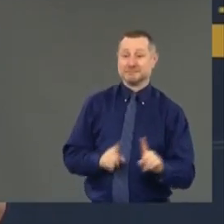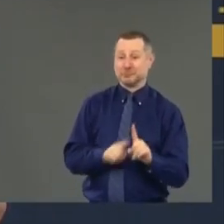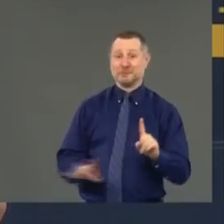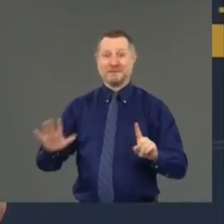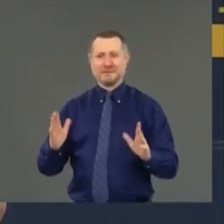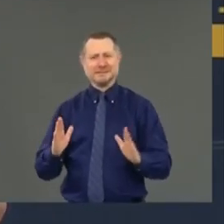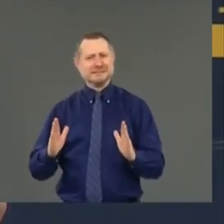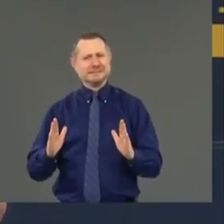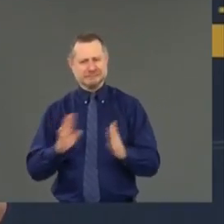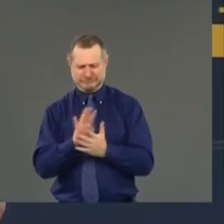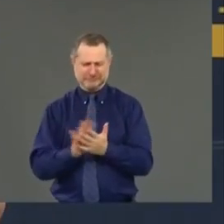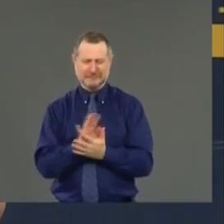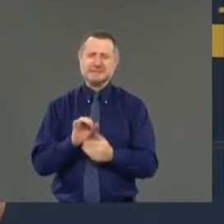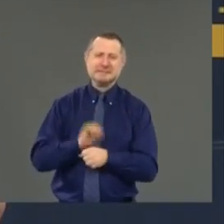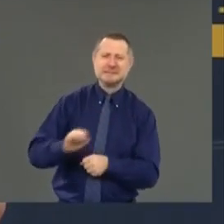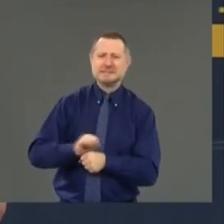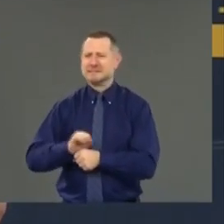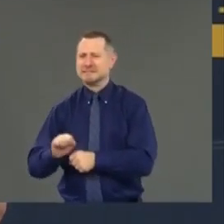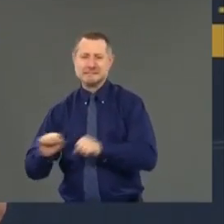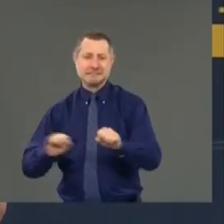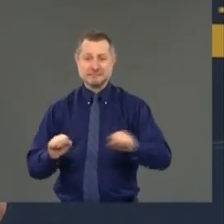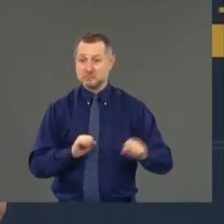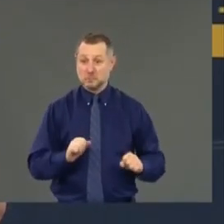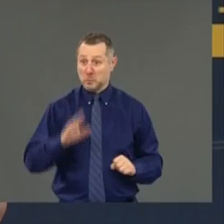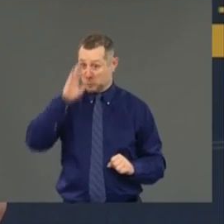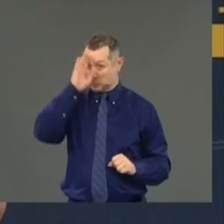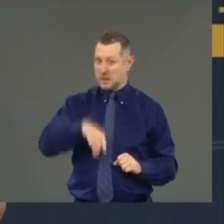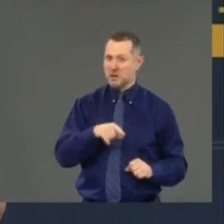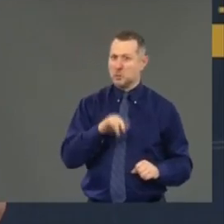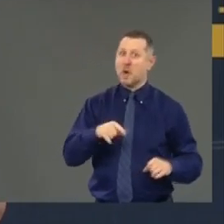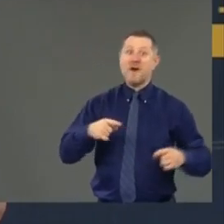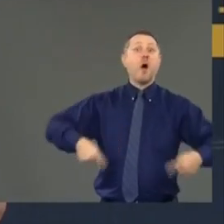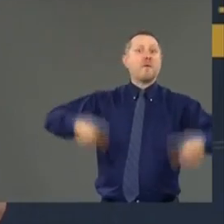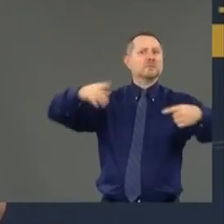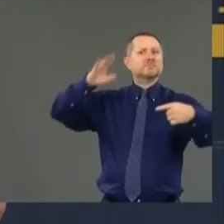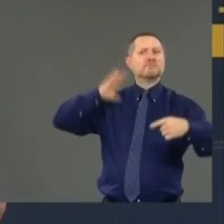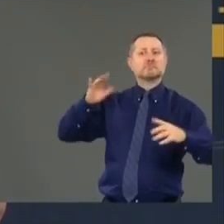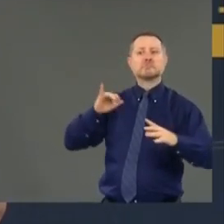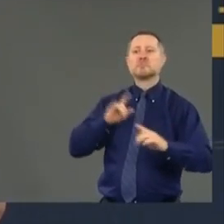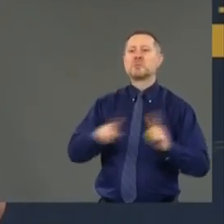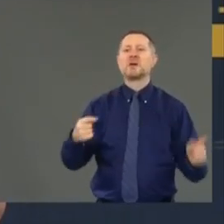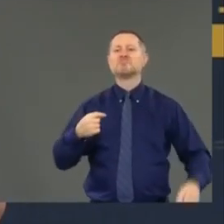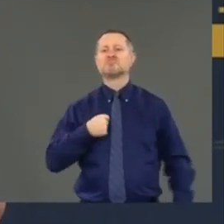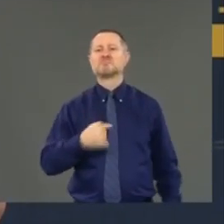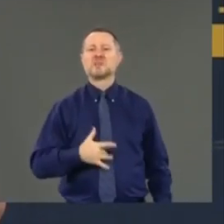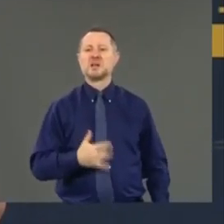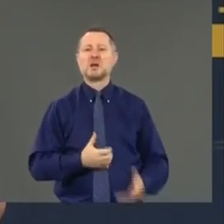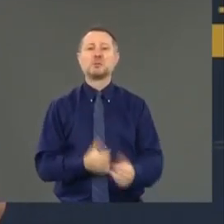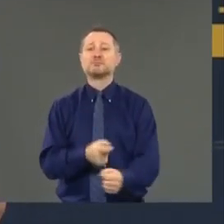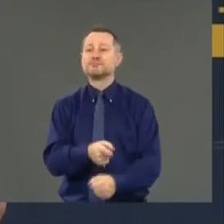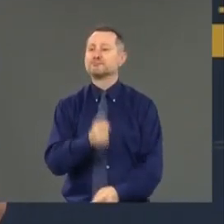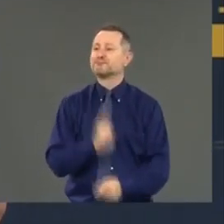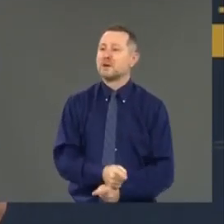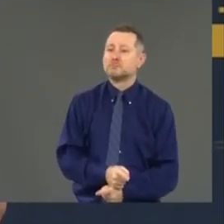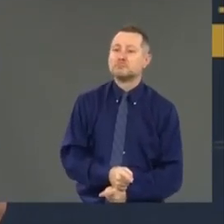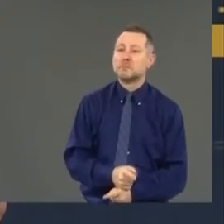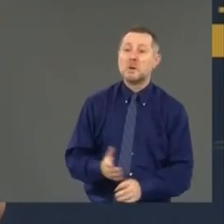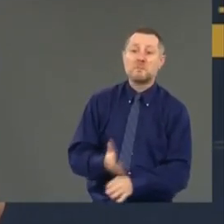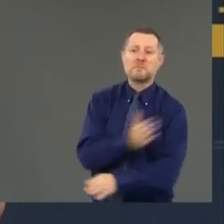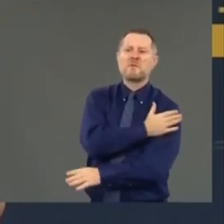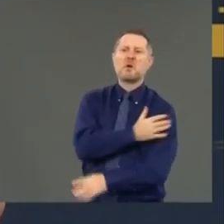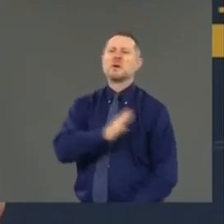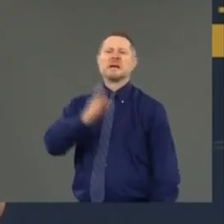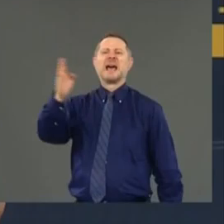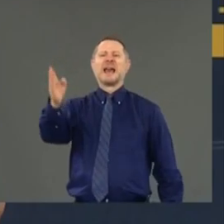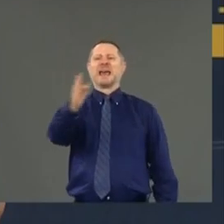hours to disinfect the trains, which I know was controversial, but I think it was right. Those trains have never been cleaner. I think we finally have